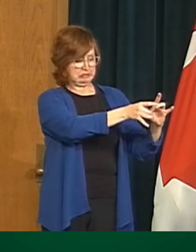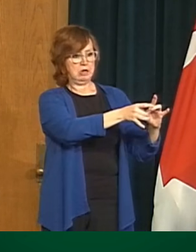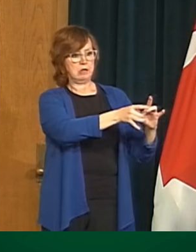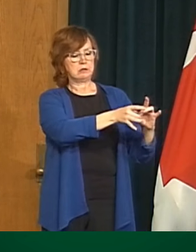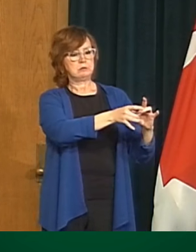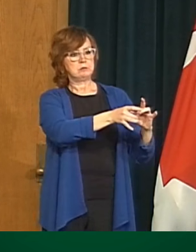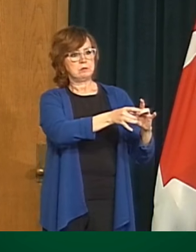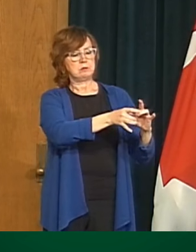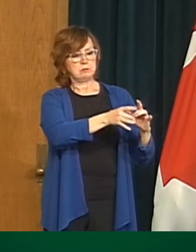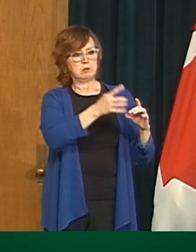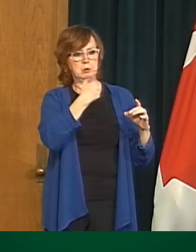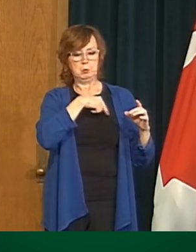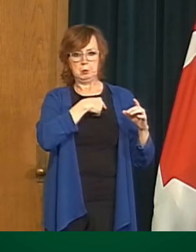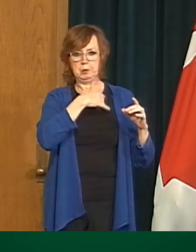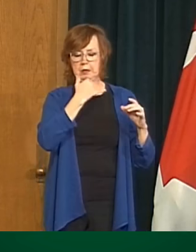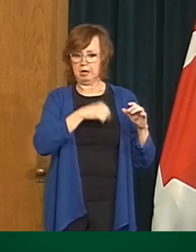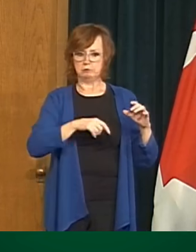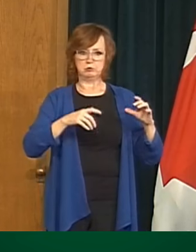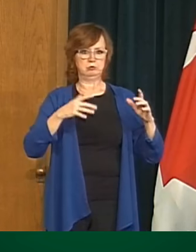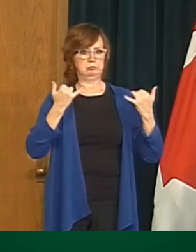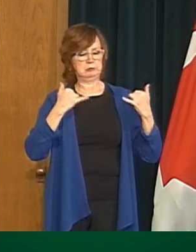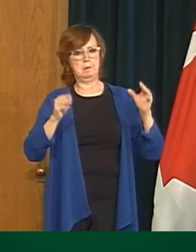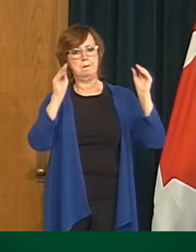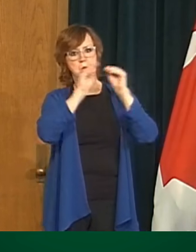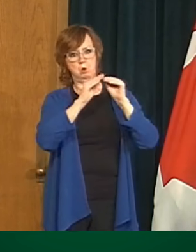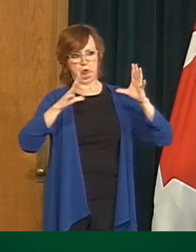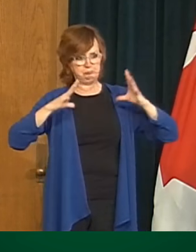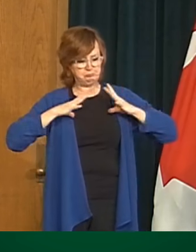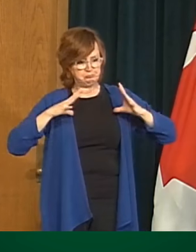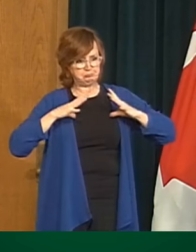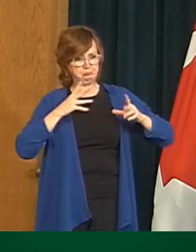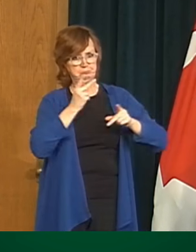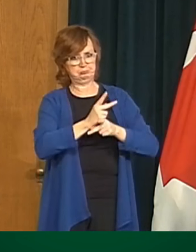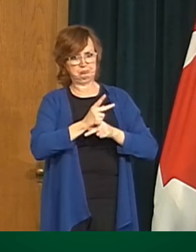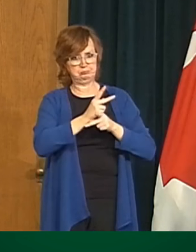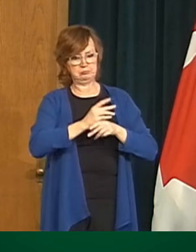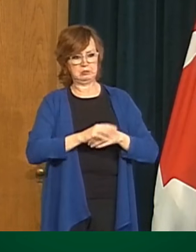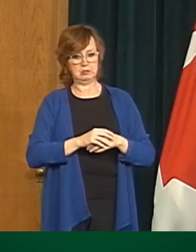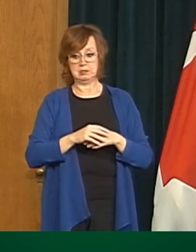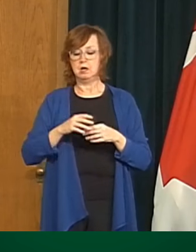by this Friday clarifying how we will be approaching that